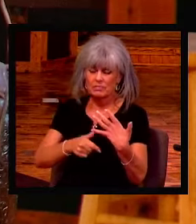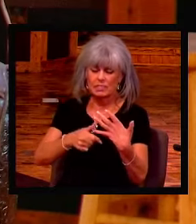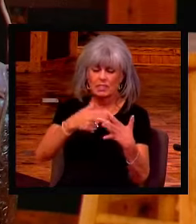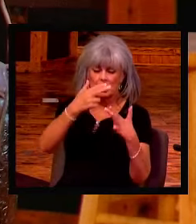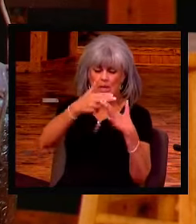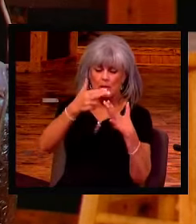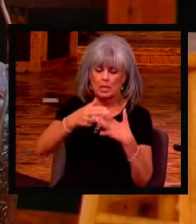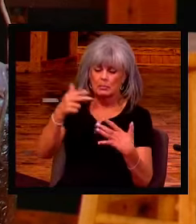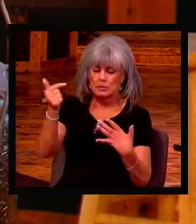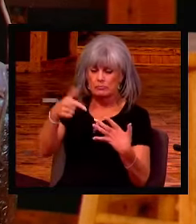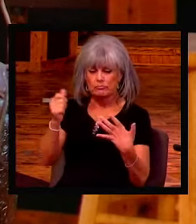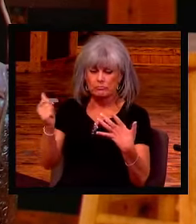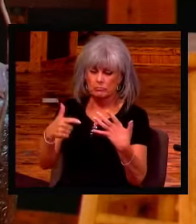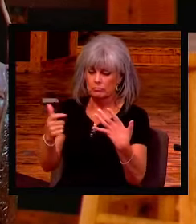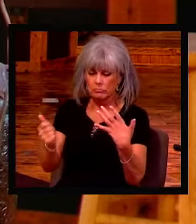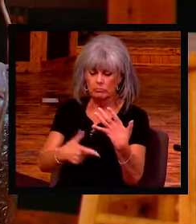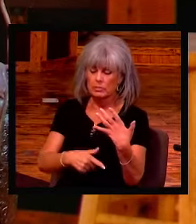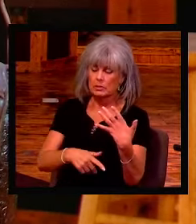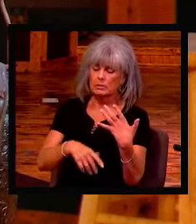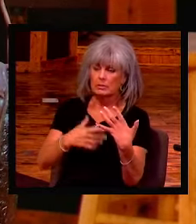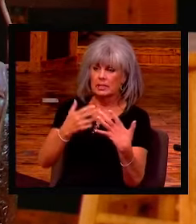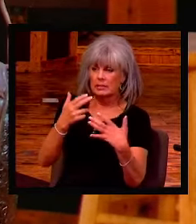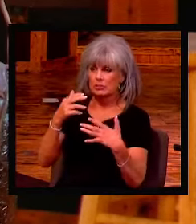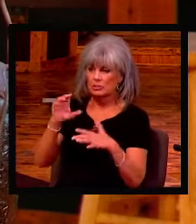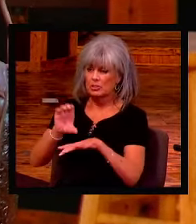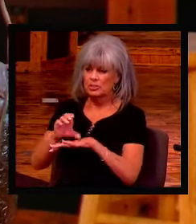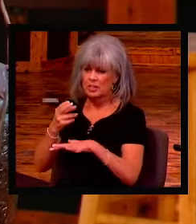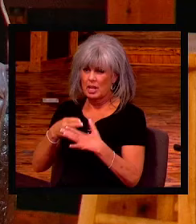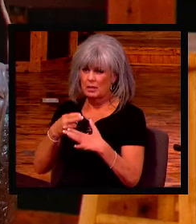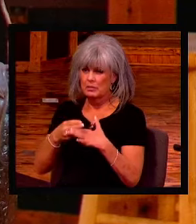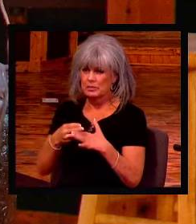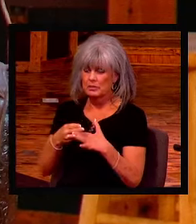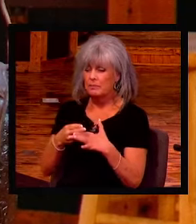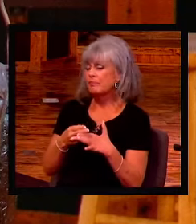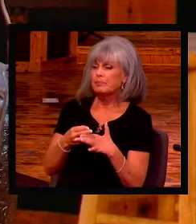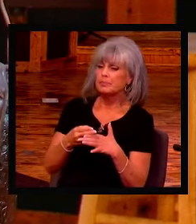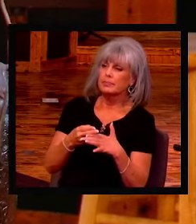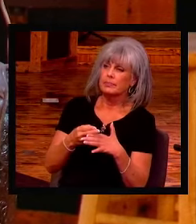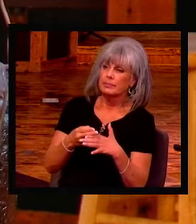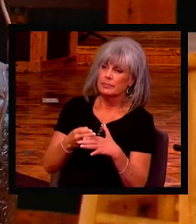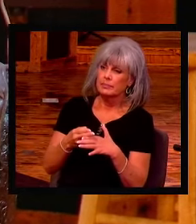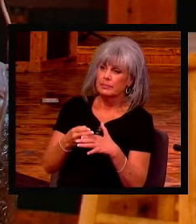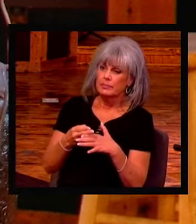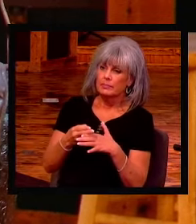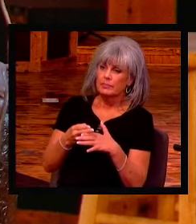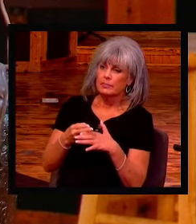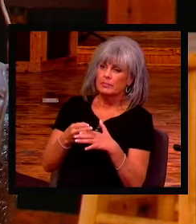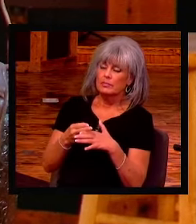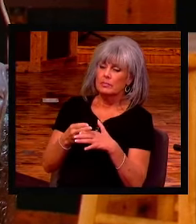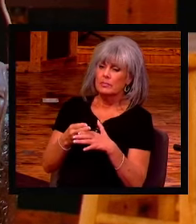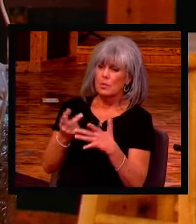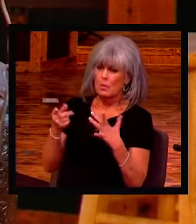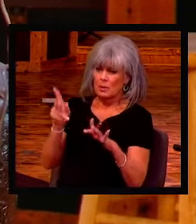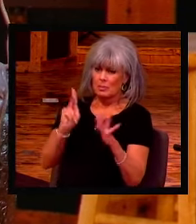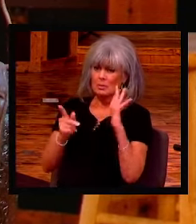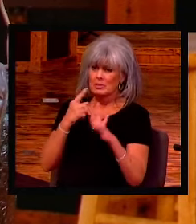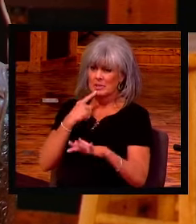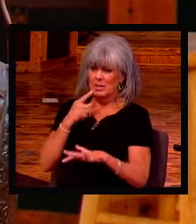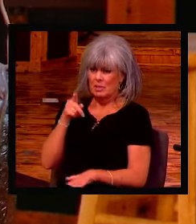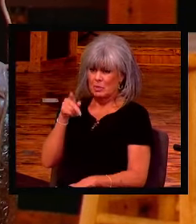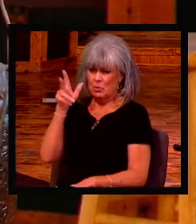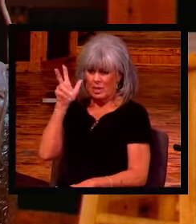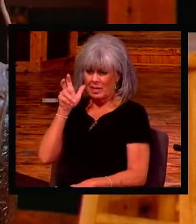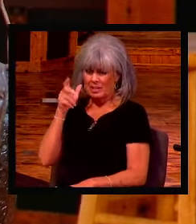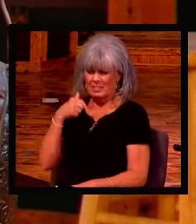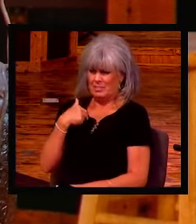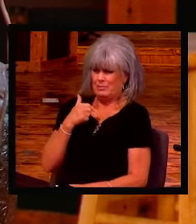like Lutheran, Episcopalian, like that. So when people say, were you Wiccan? I'm